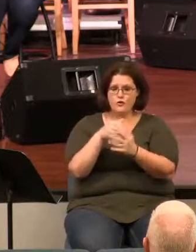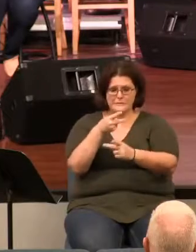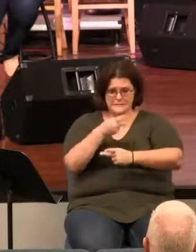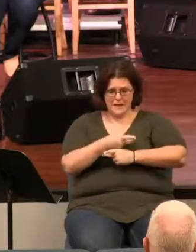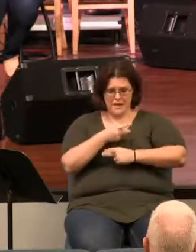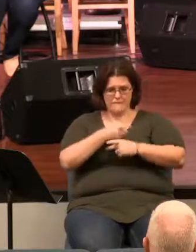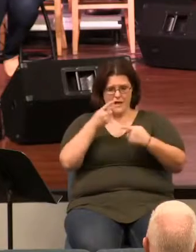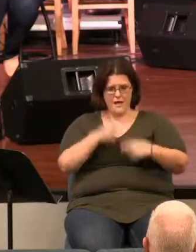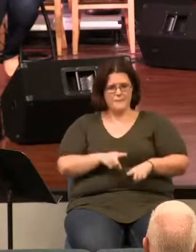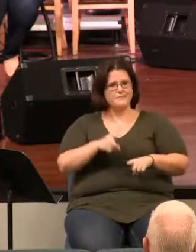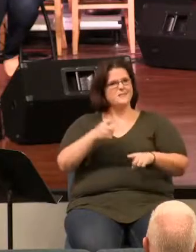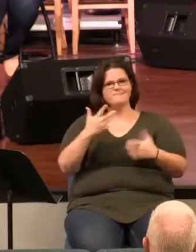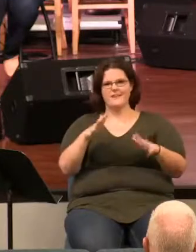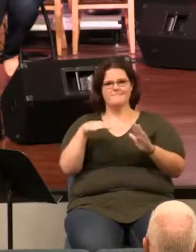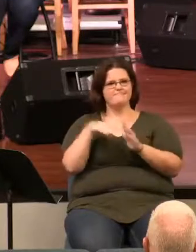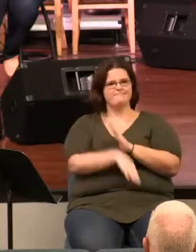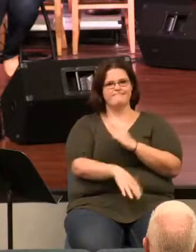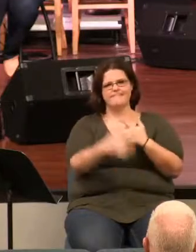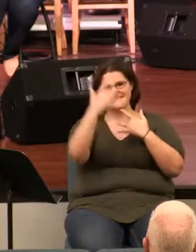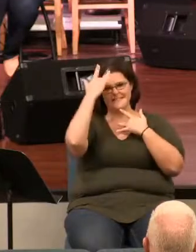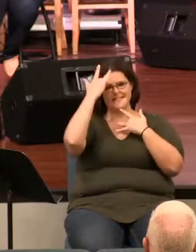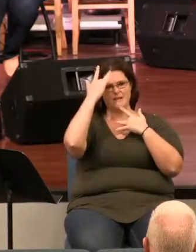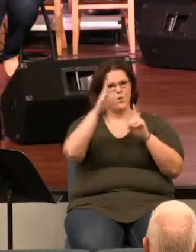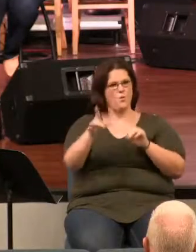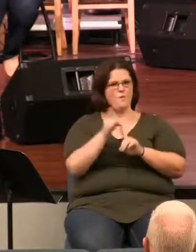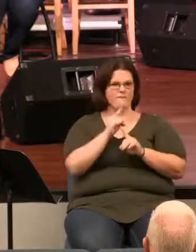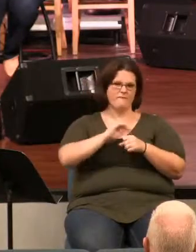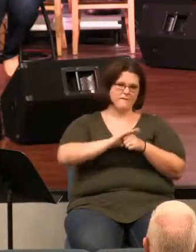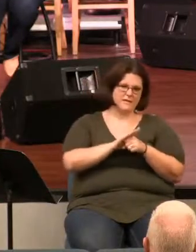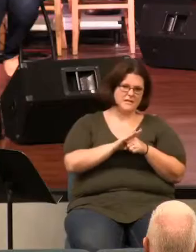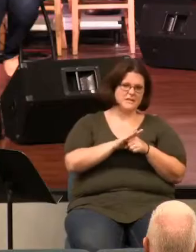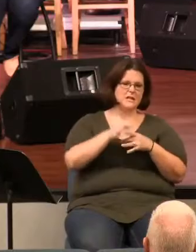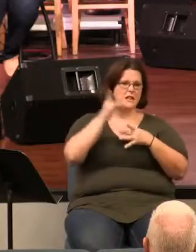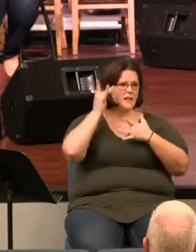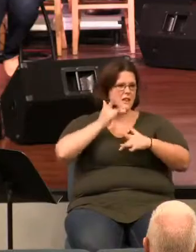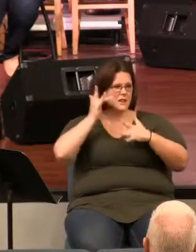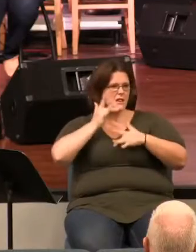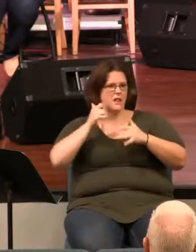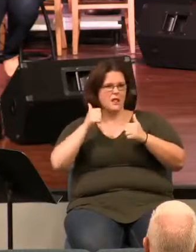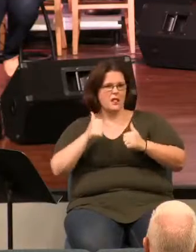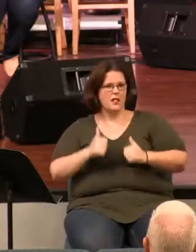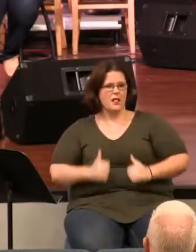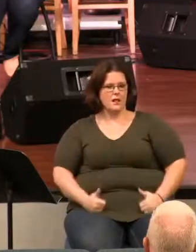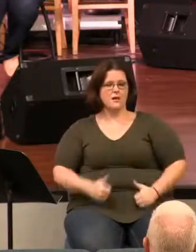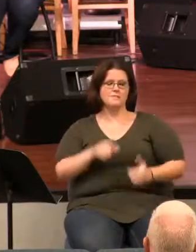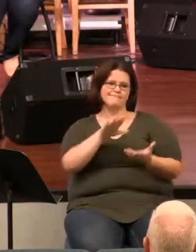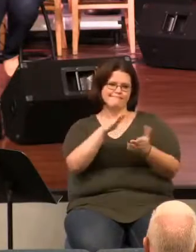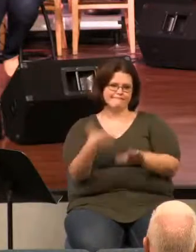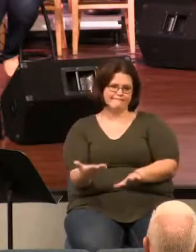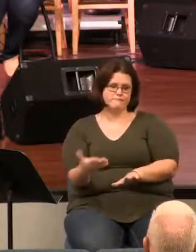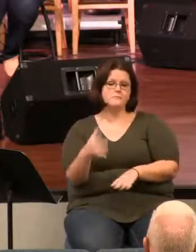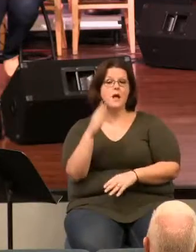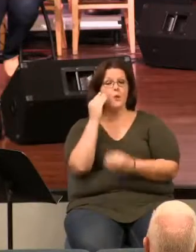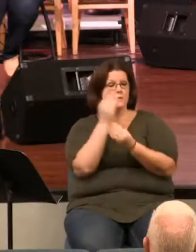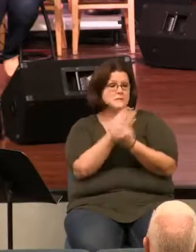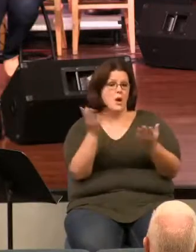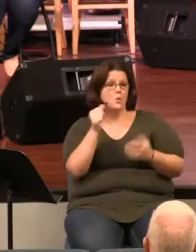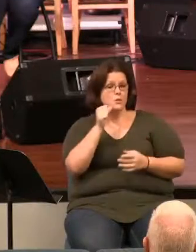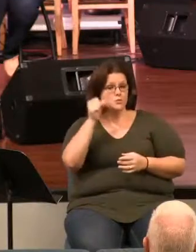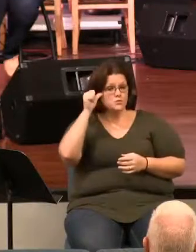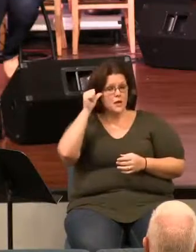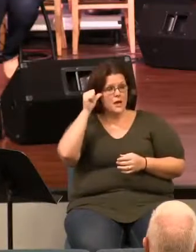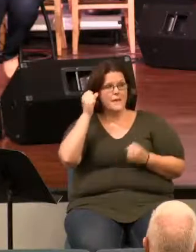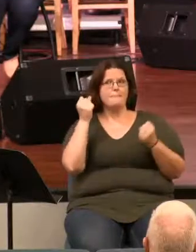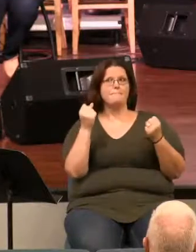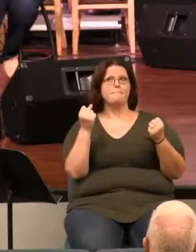for herself, she was already gravely sick, and she passed away. I will tell you this, that yesterday,